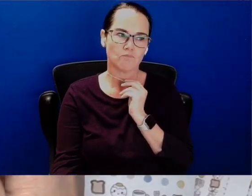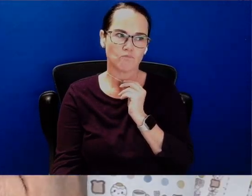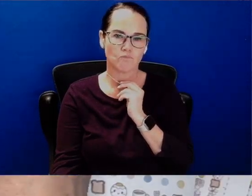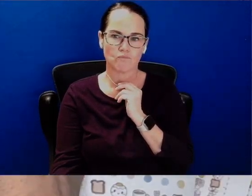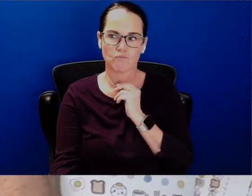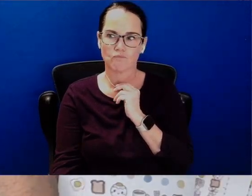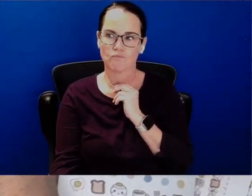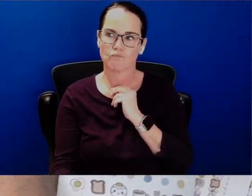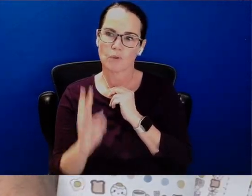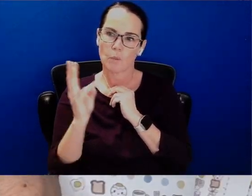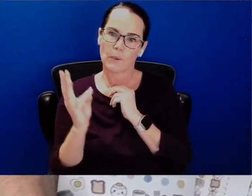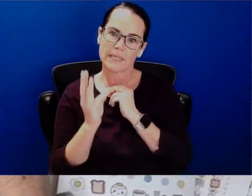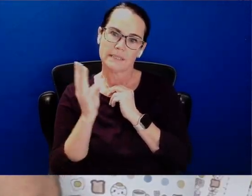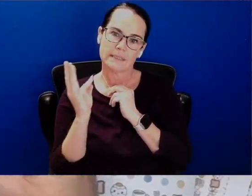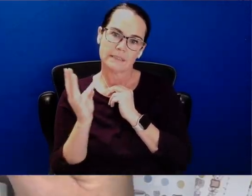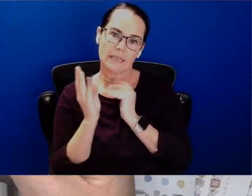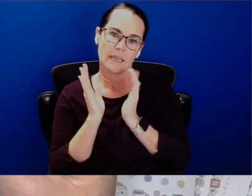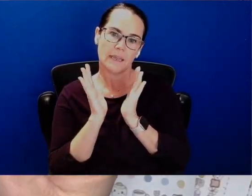Wednesday,